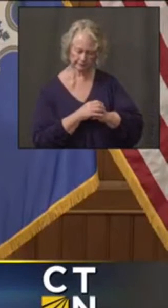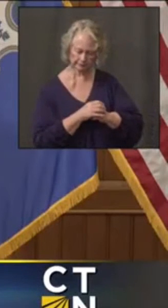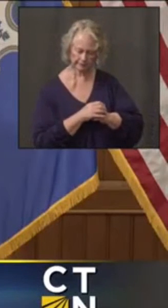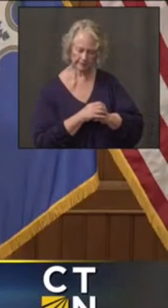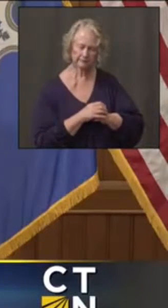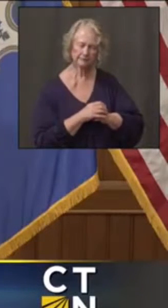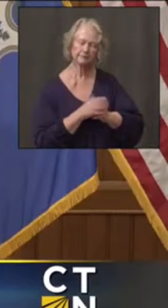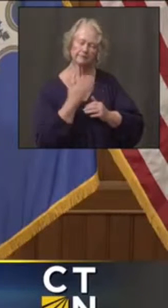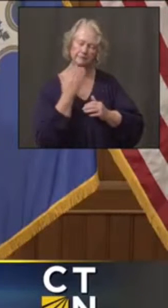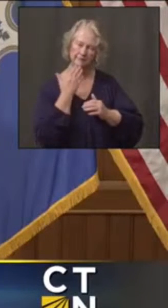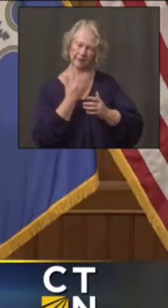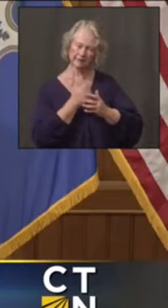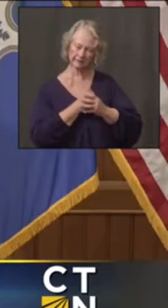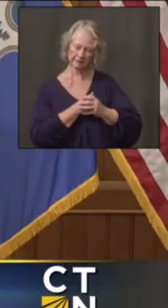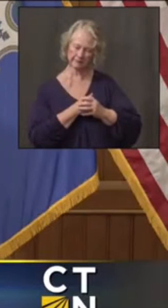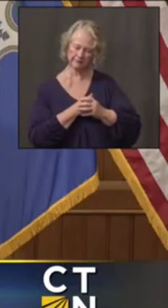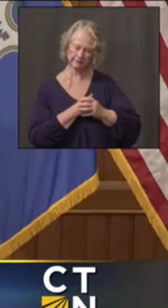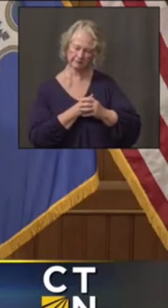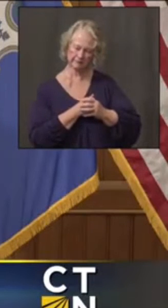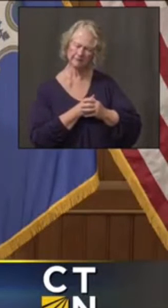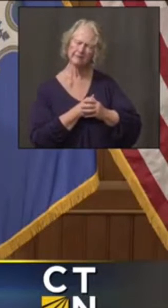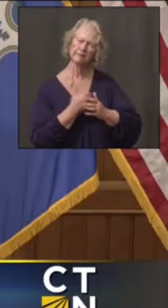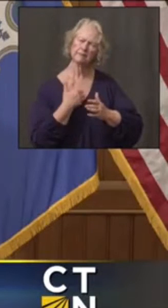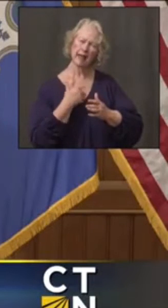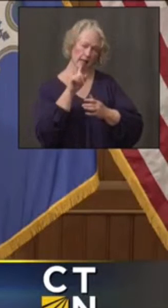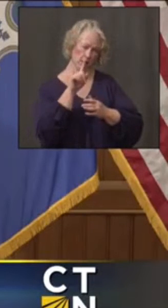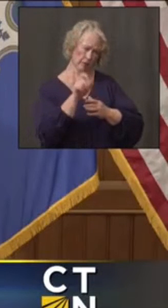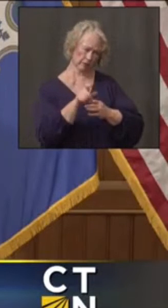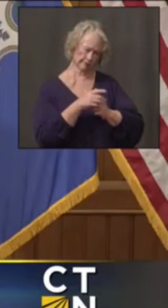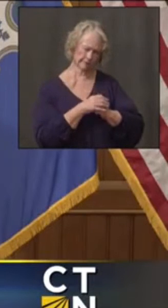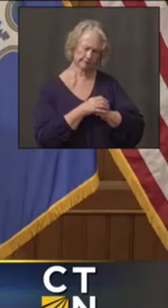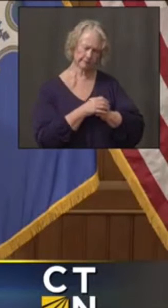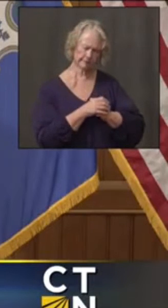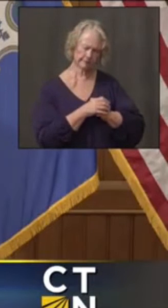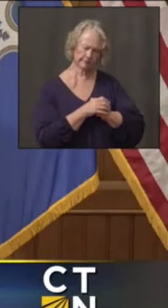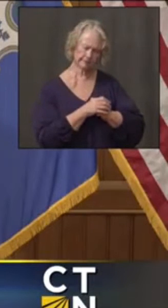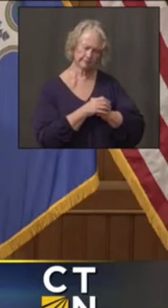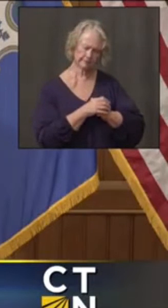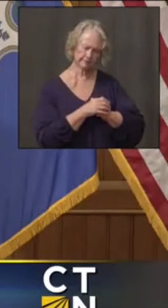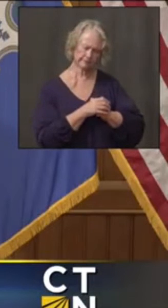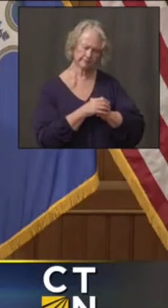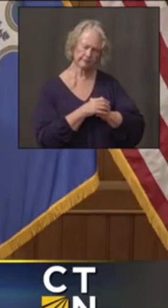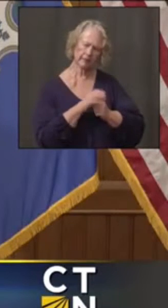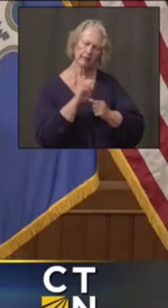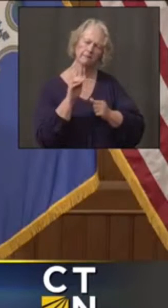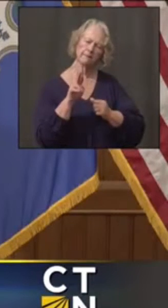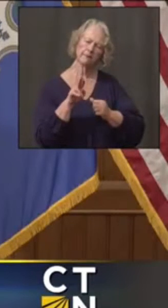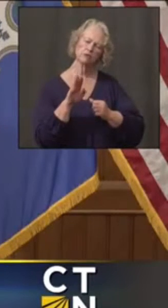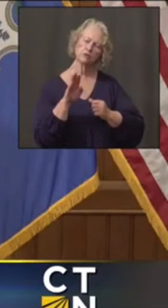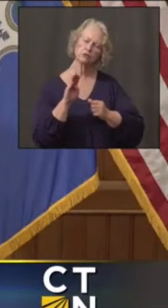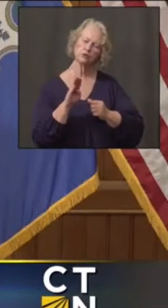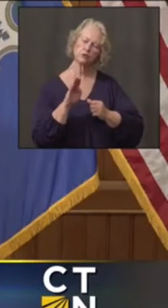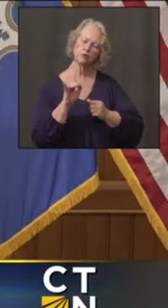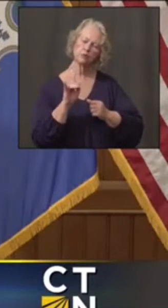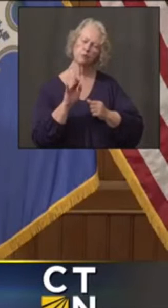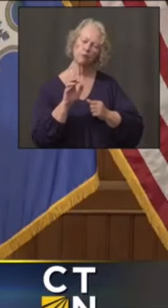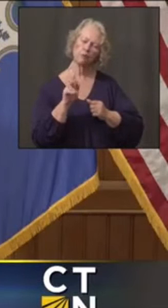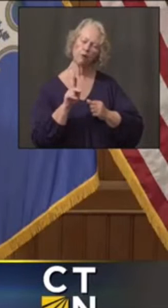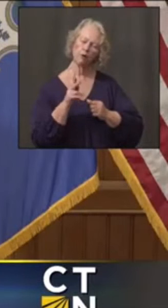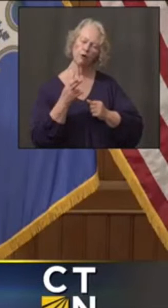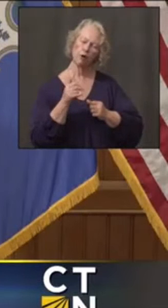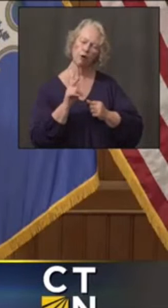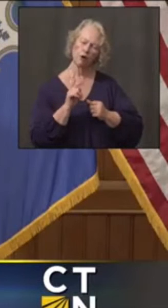Thanks, Rob. I just had one question for Mr. Burkhart. Please tell me if